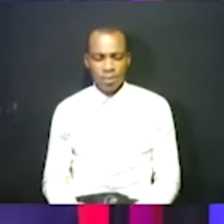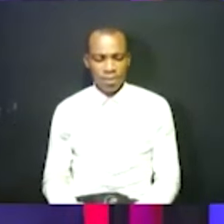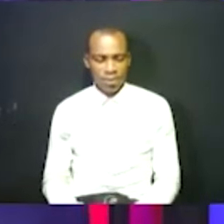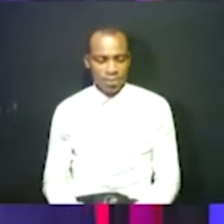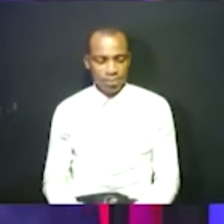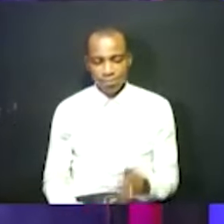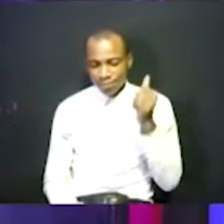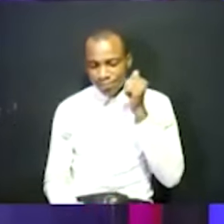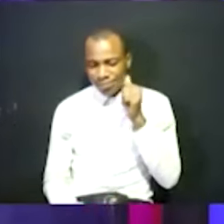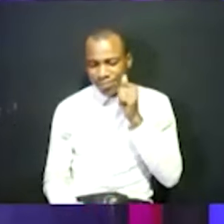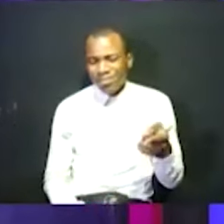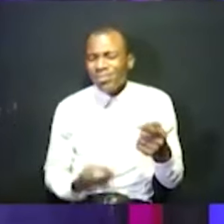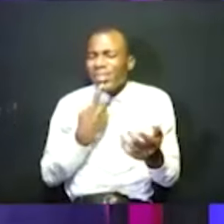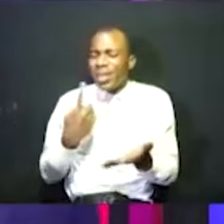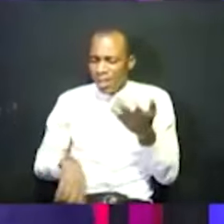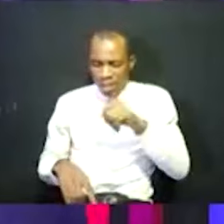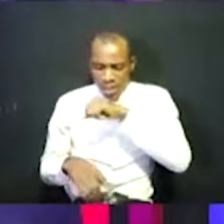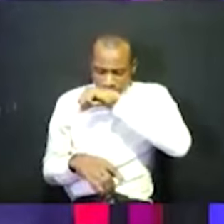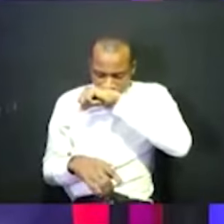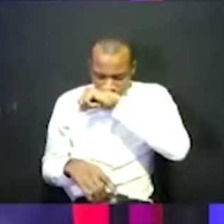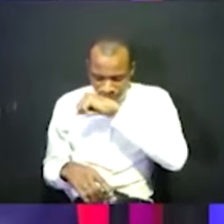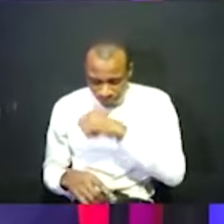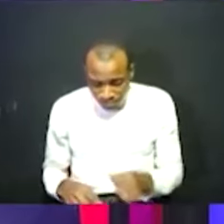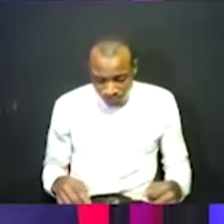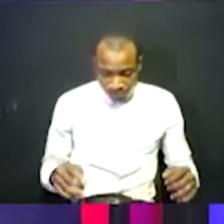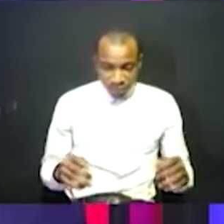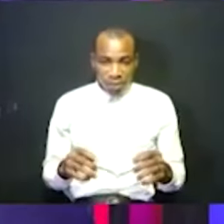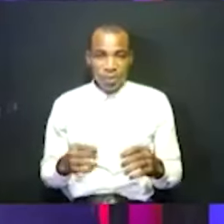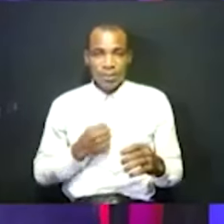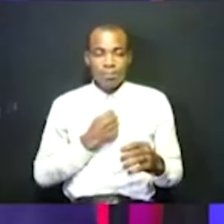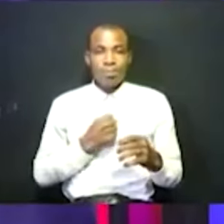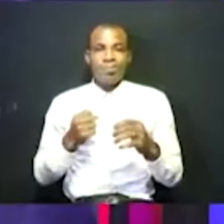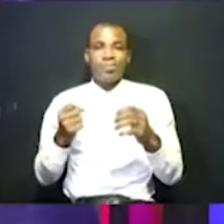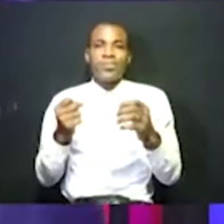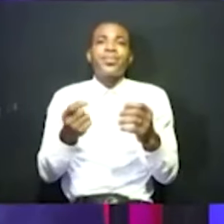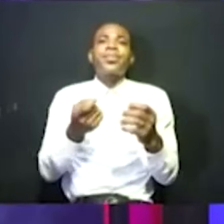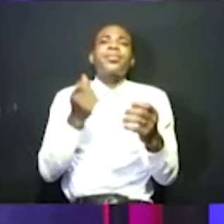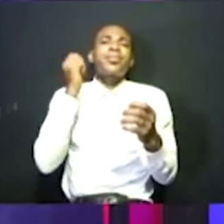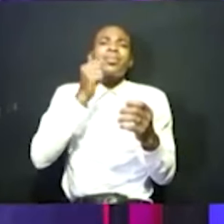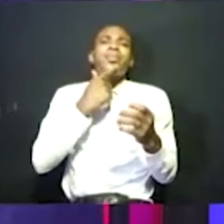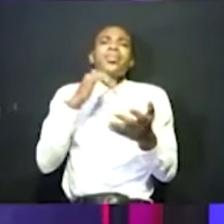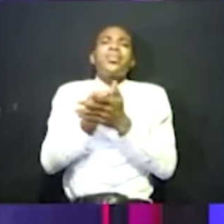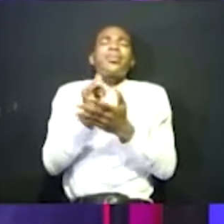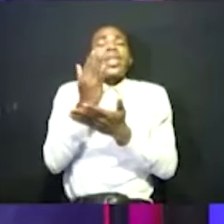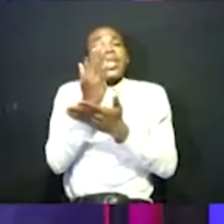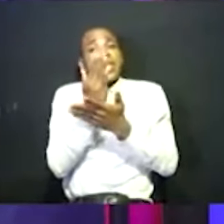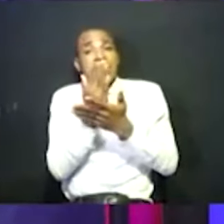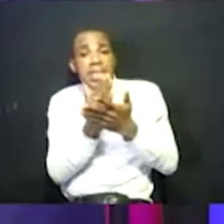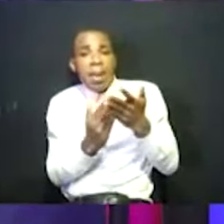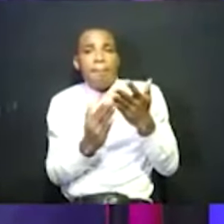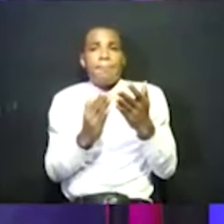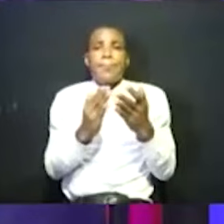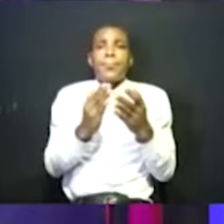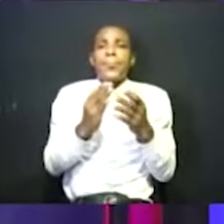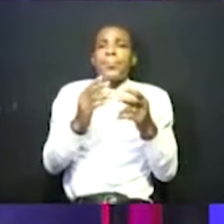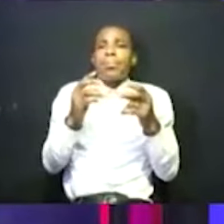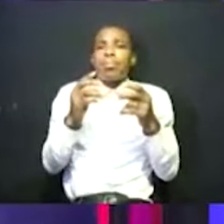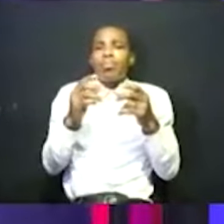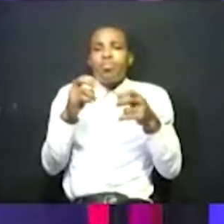to be saying that some circumstances could cause society